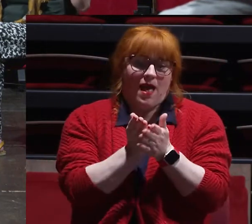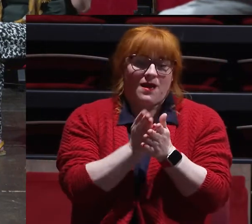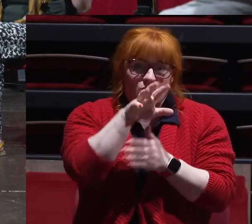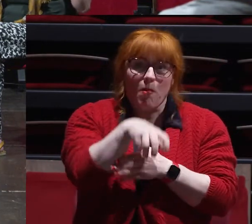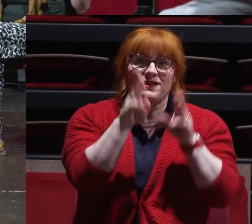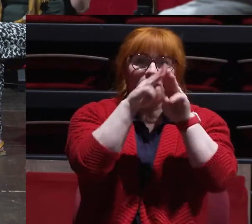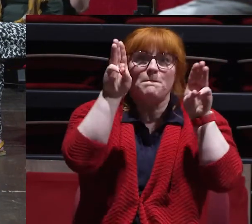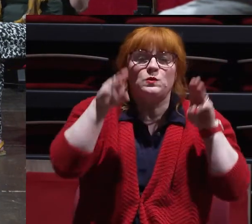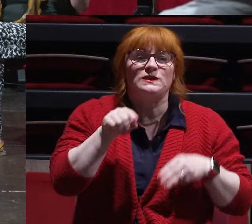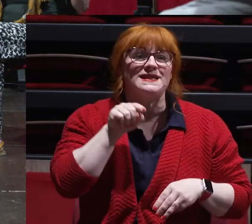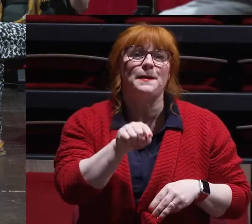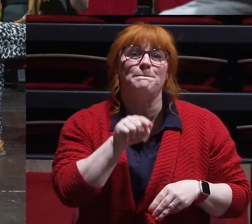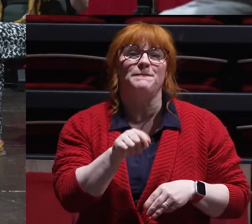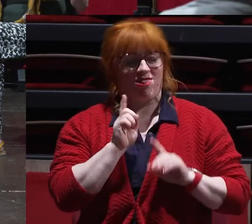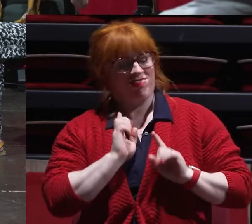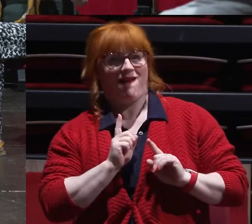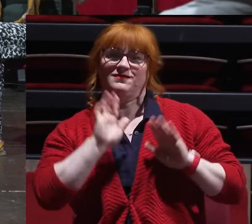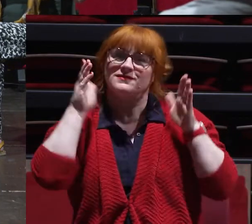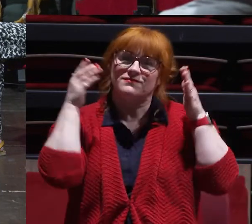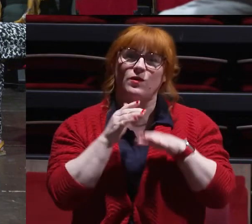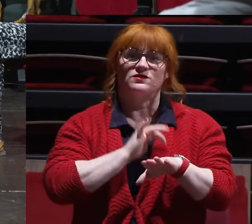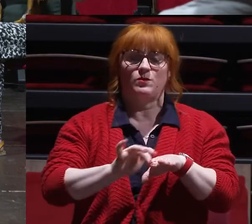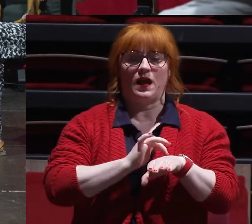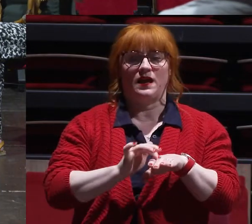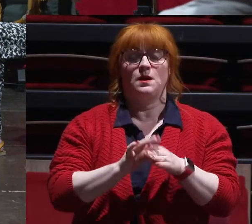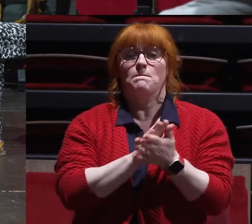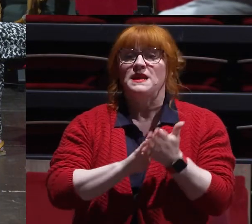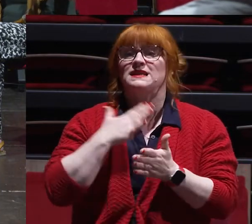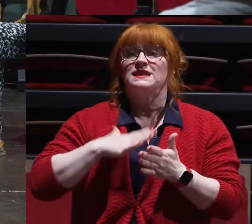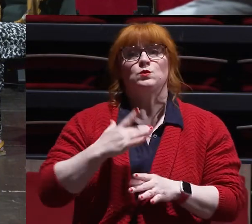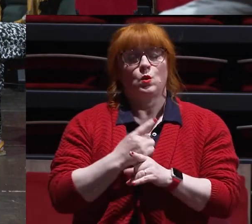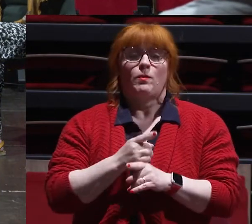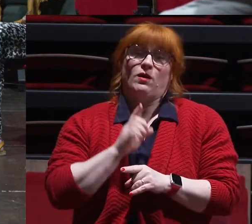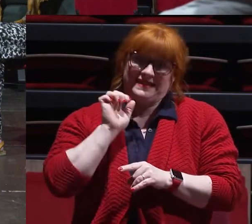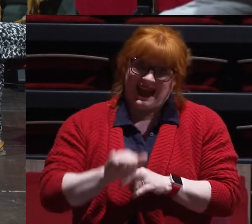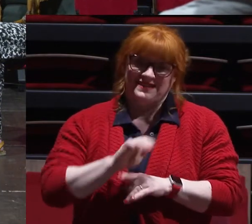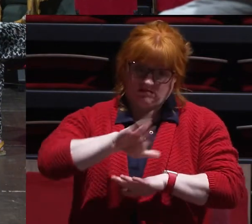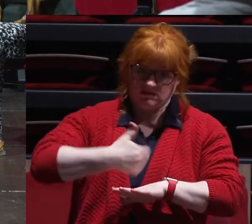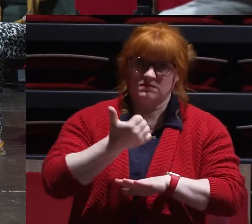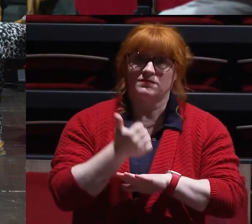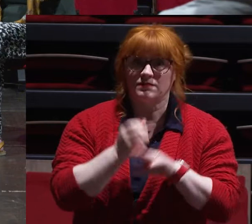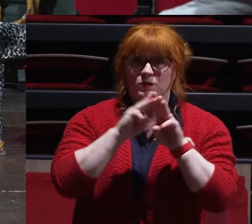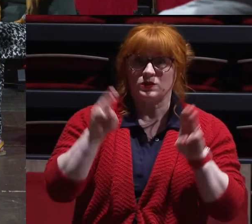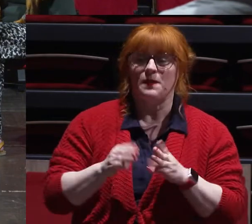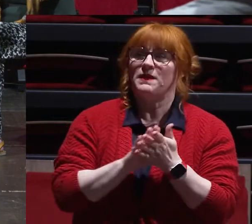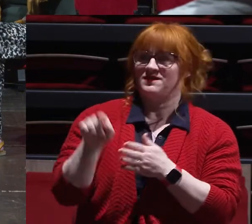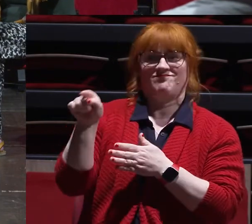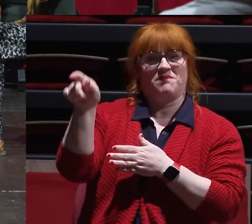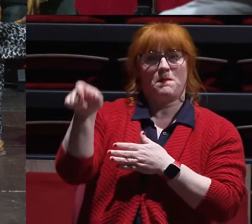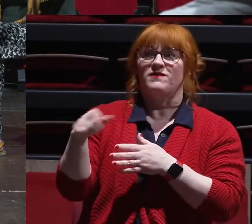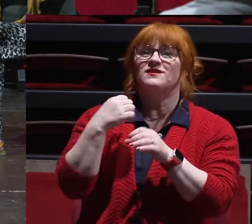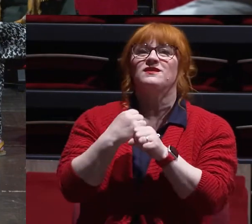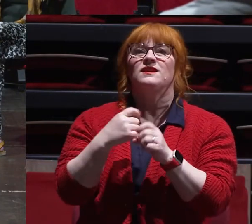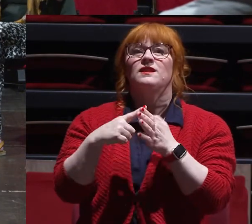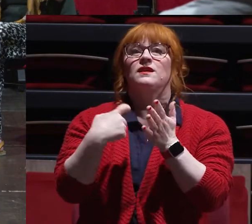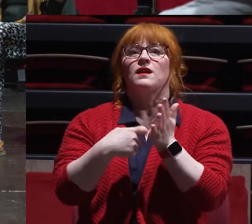about the museum. And it needs to talk about the museum being born, so Gertrude is